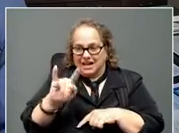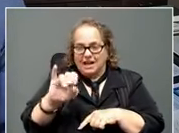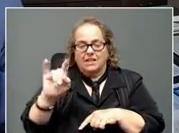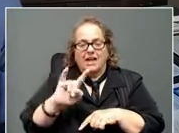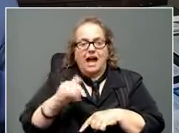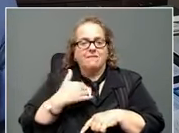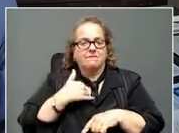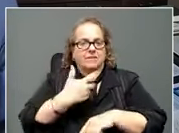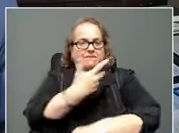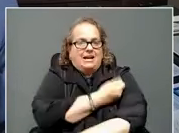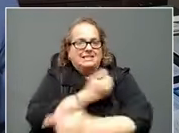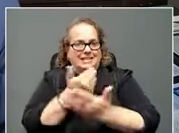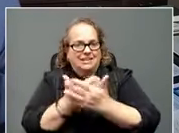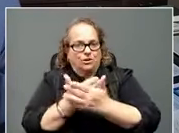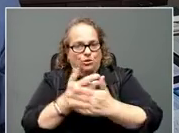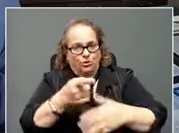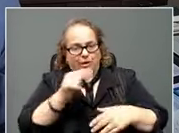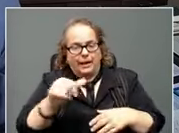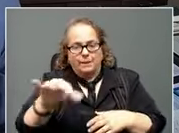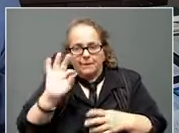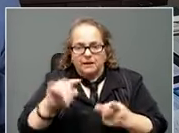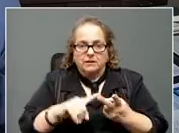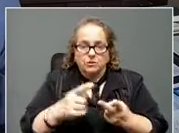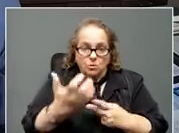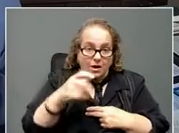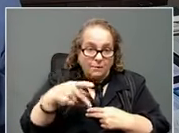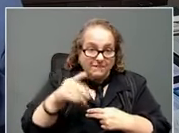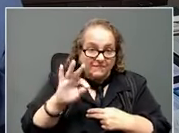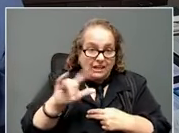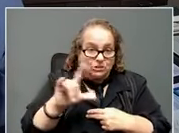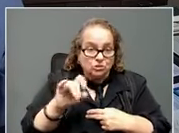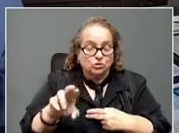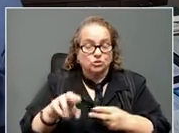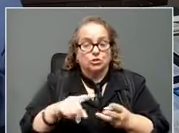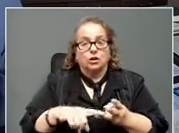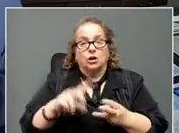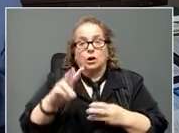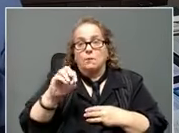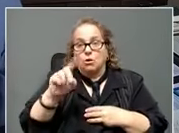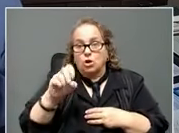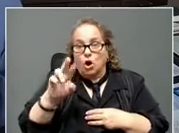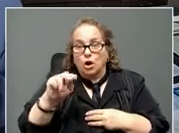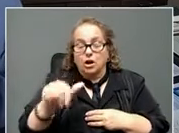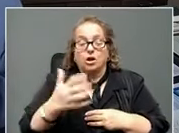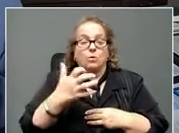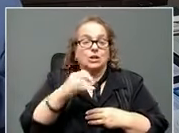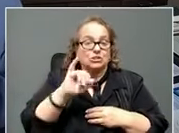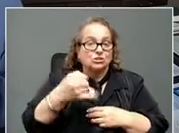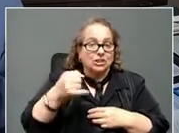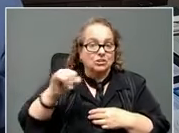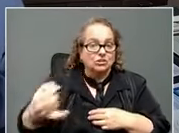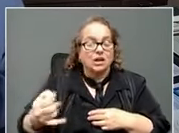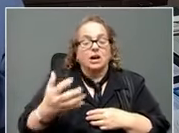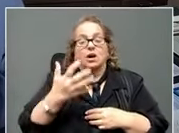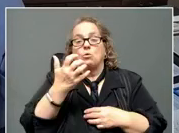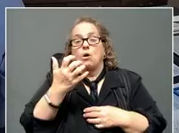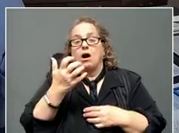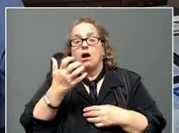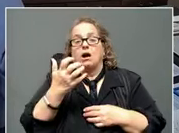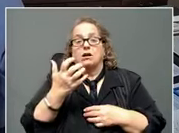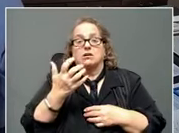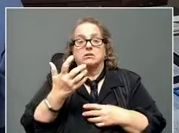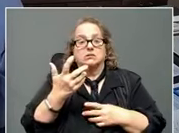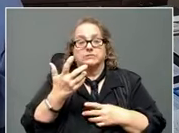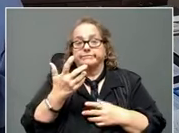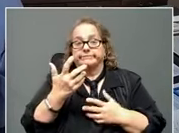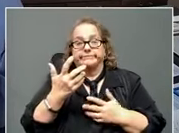pick, do you want Pfizer? Do you want Moderna? Do you want J&J? You can pick a combination of those three. Additionally,